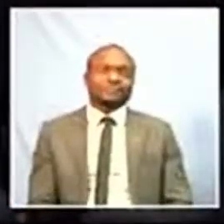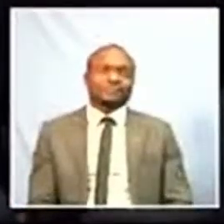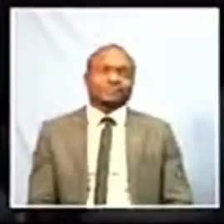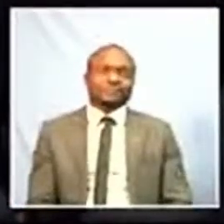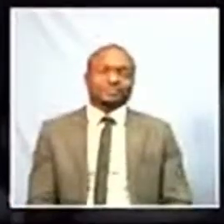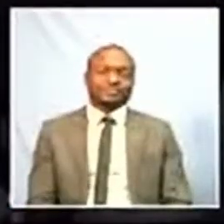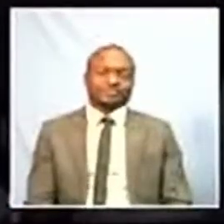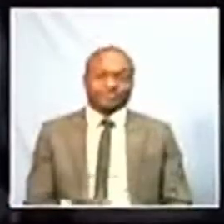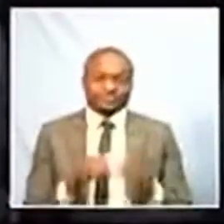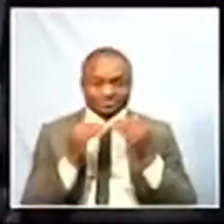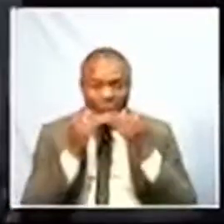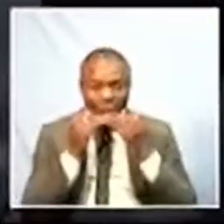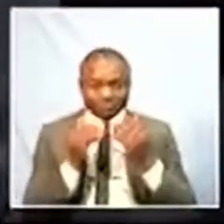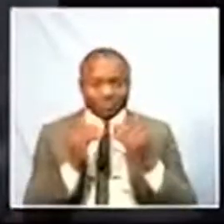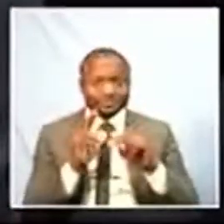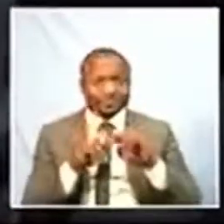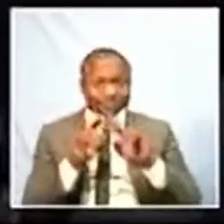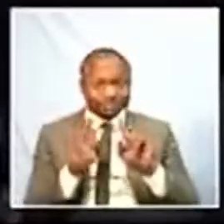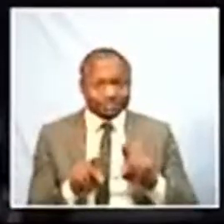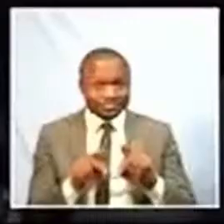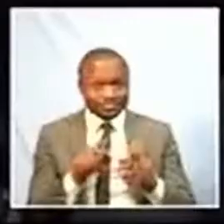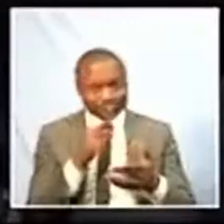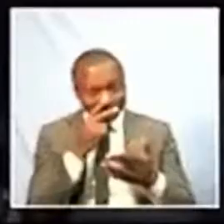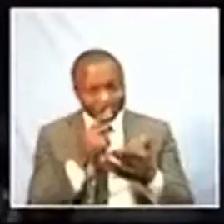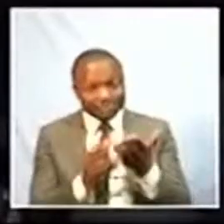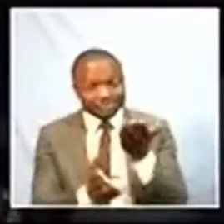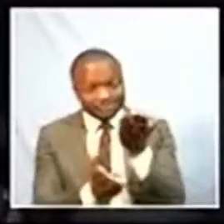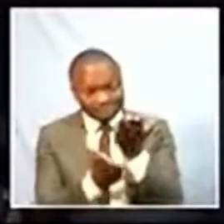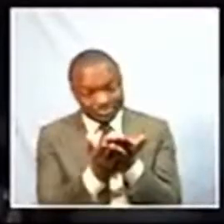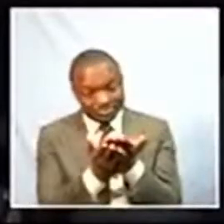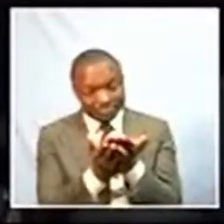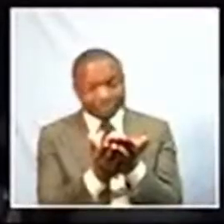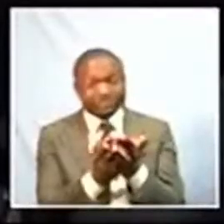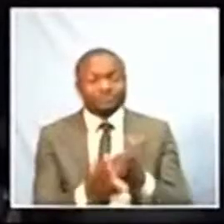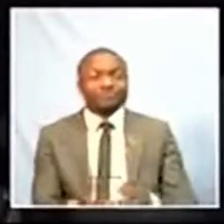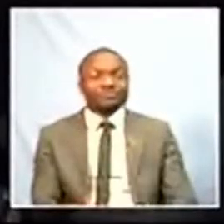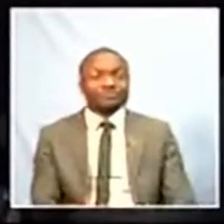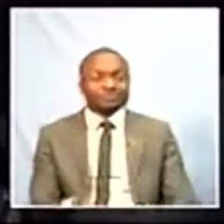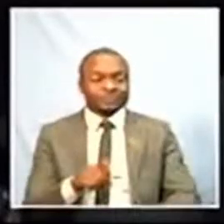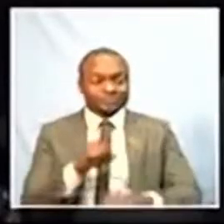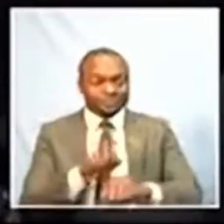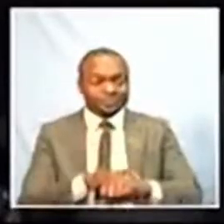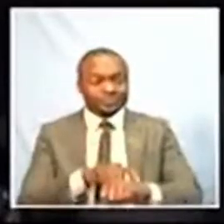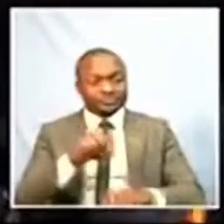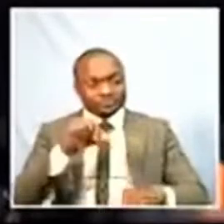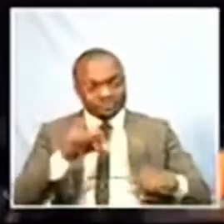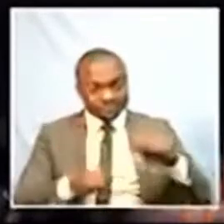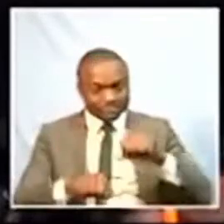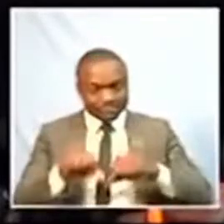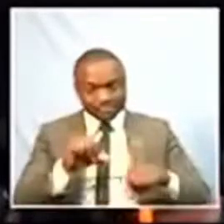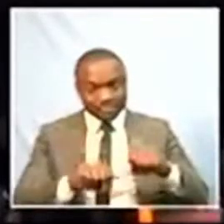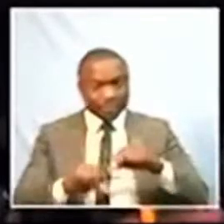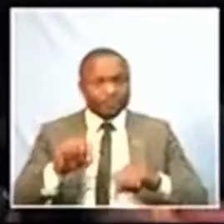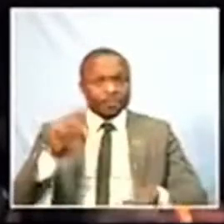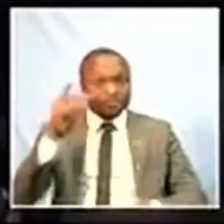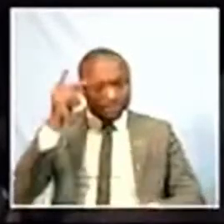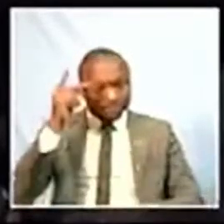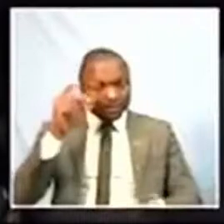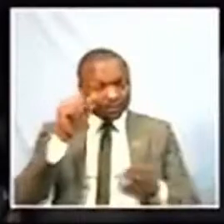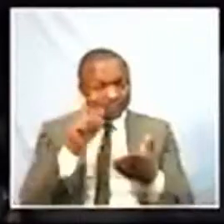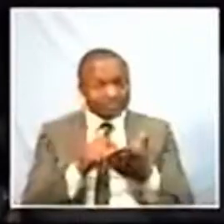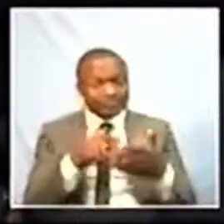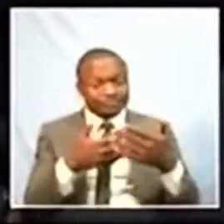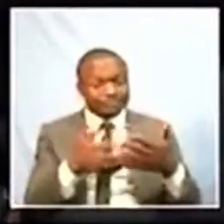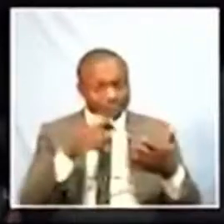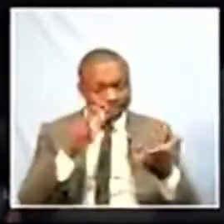Thank you, Chair. I think when we go to the appendices, yes, at the time of audit, the principal was didn't sign this.